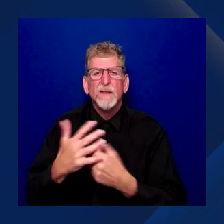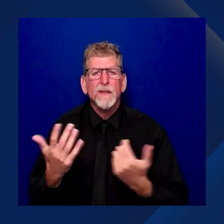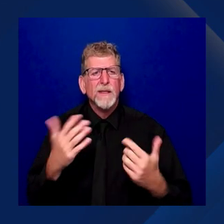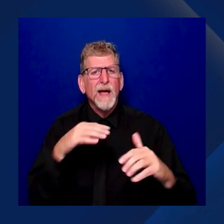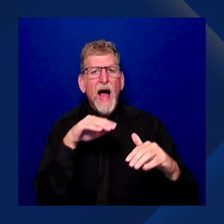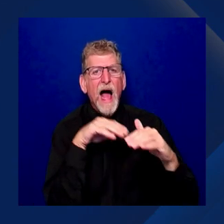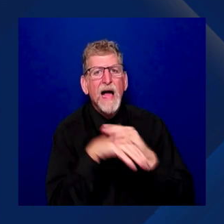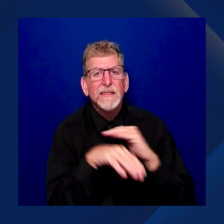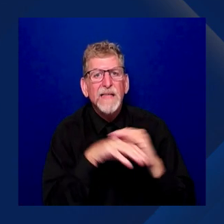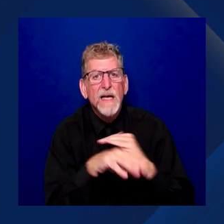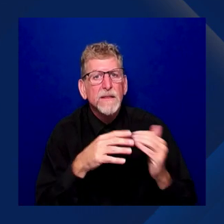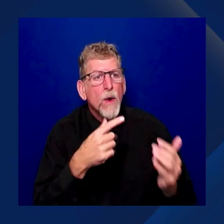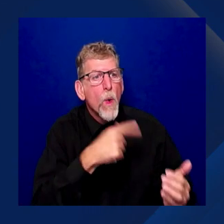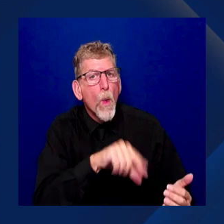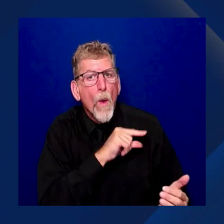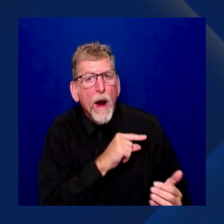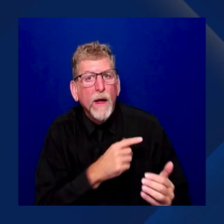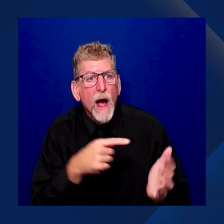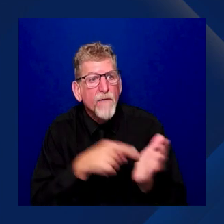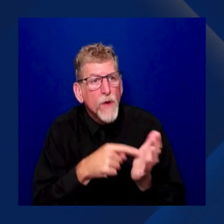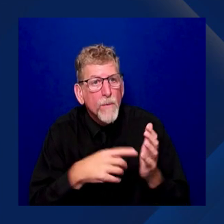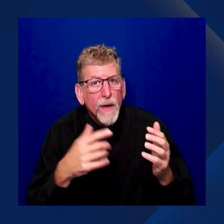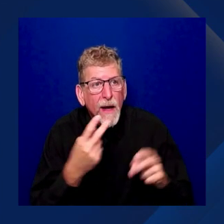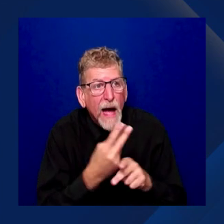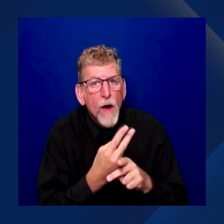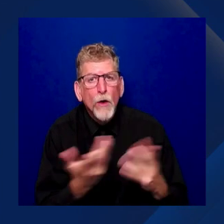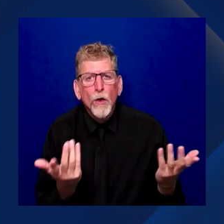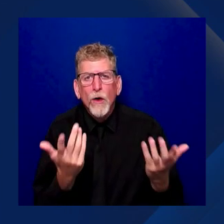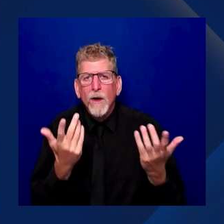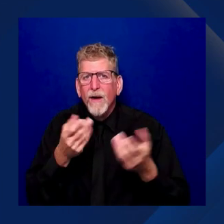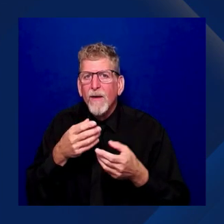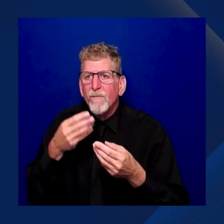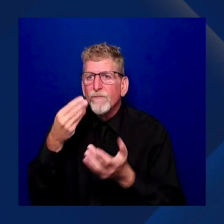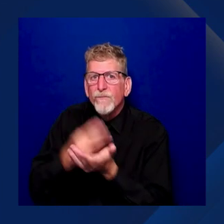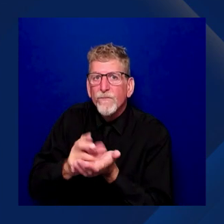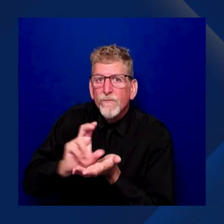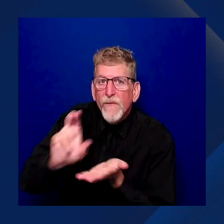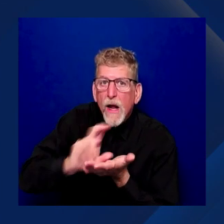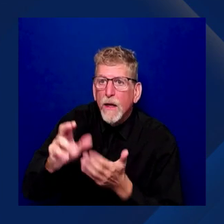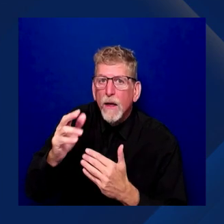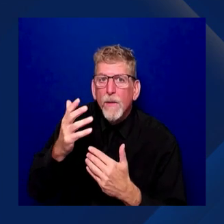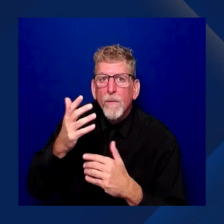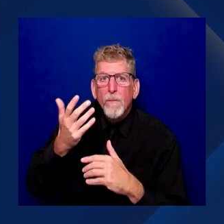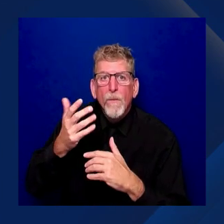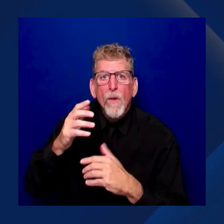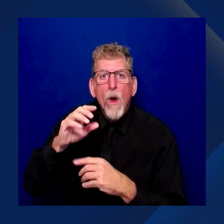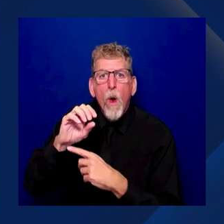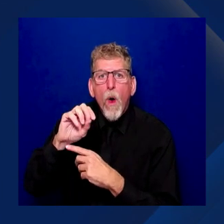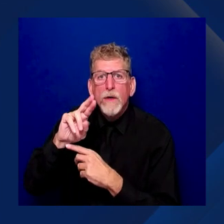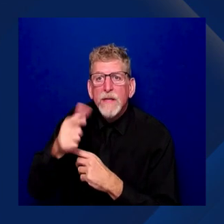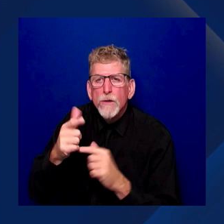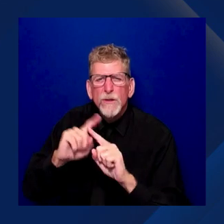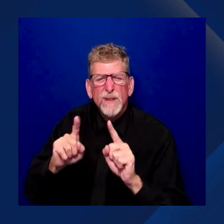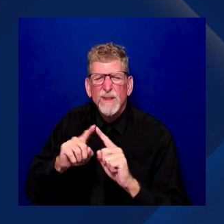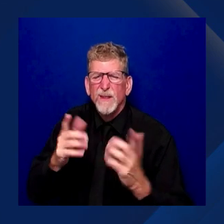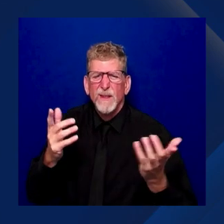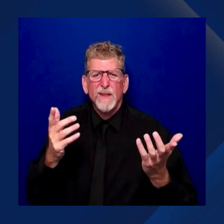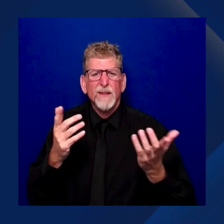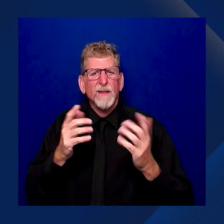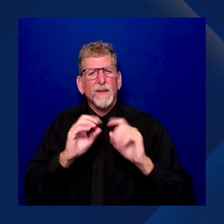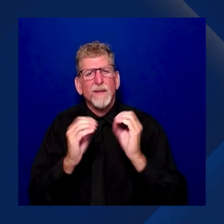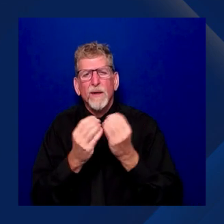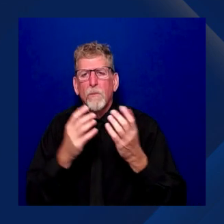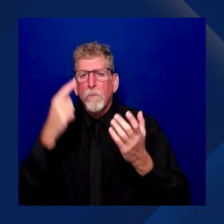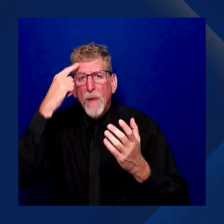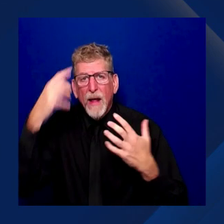Funding community-based organizations and working to improve mental health, supporting moms with mental health conditions and substance